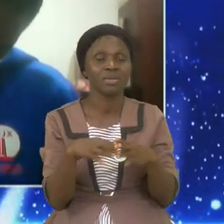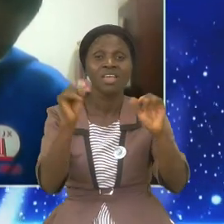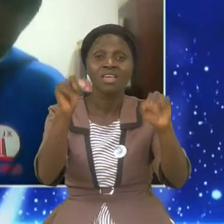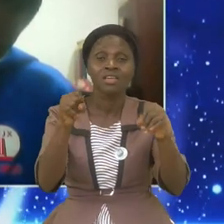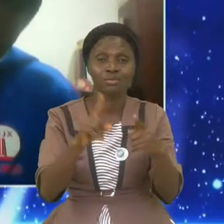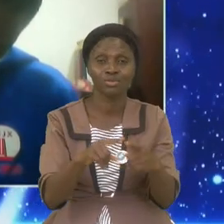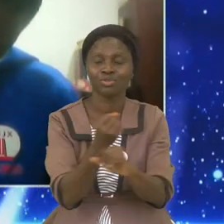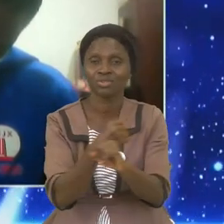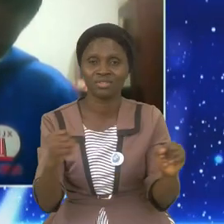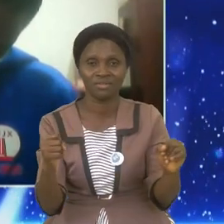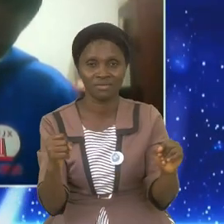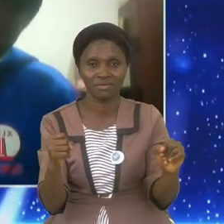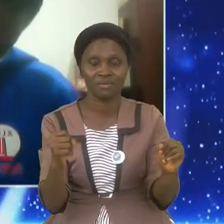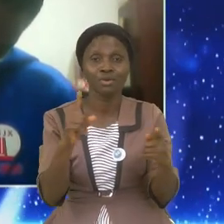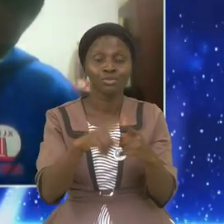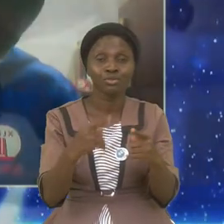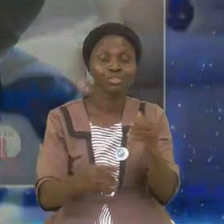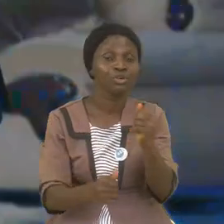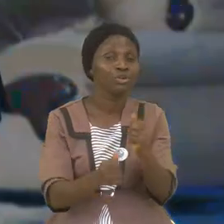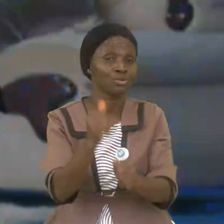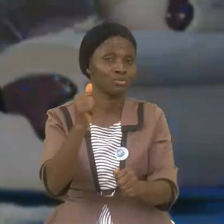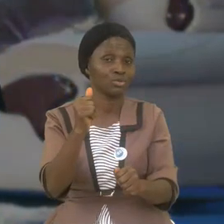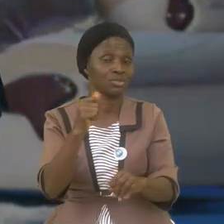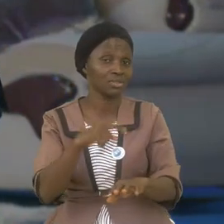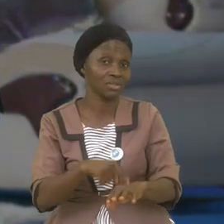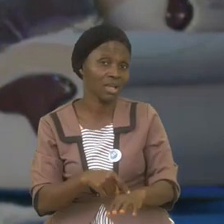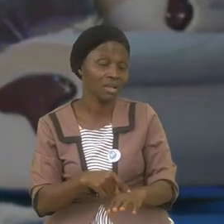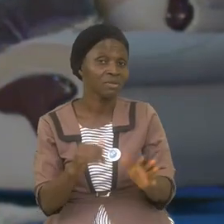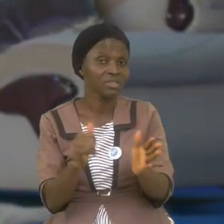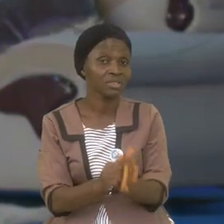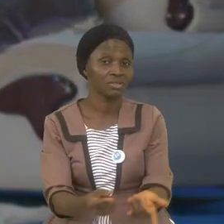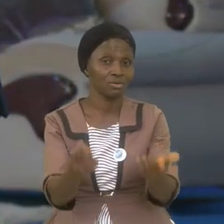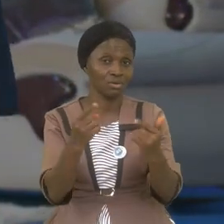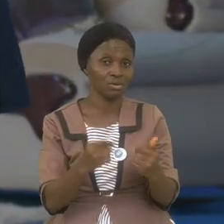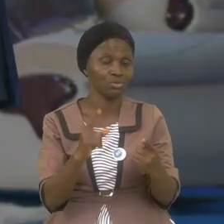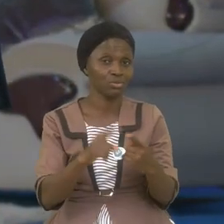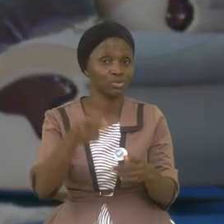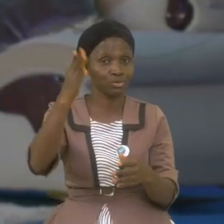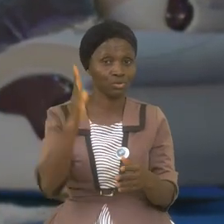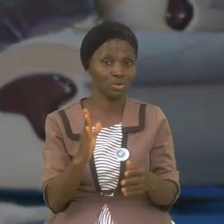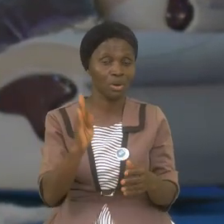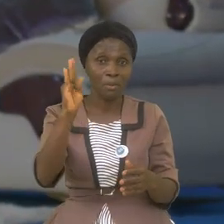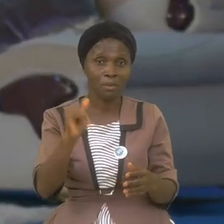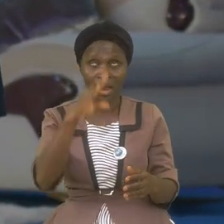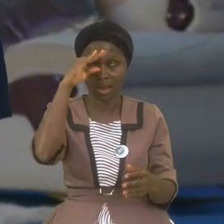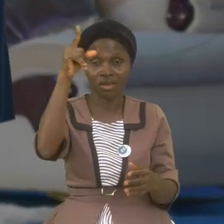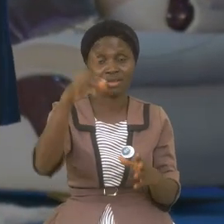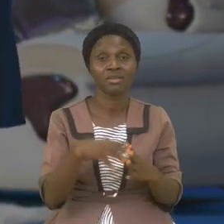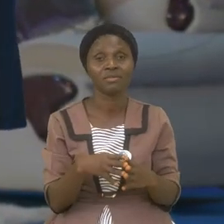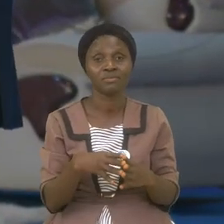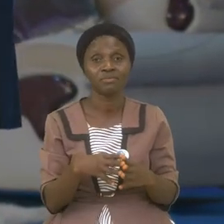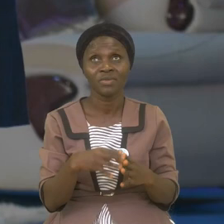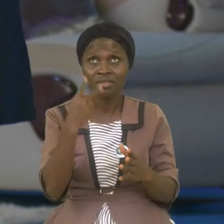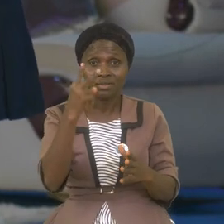to save to the uttermost that come unto God by him seeing he ever liveth